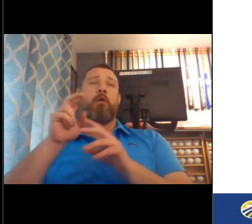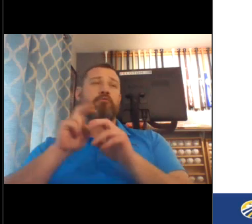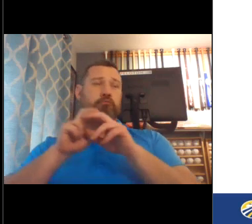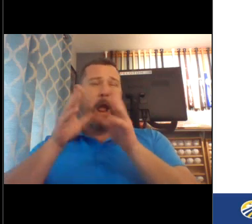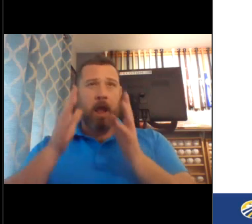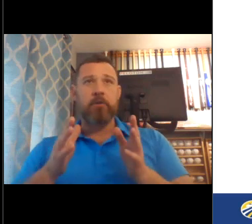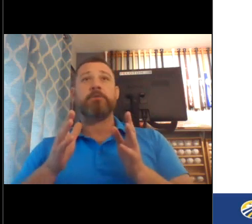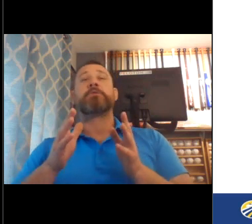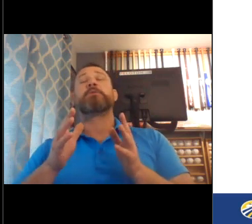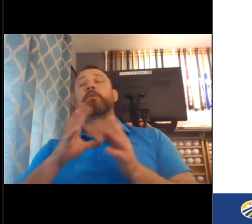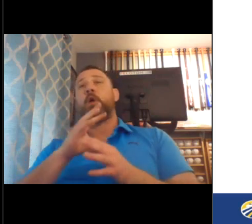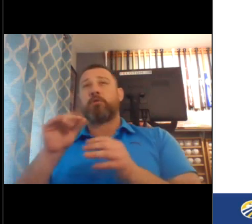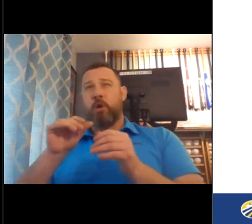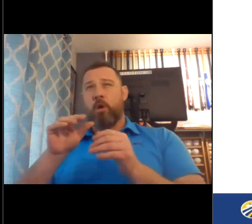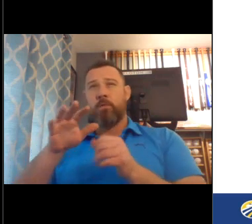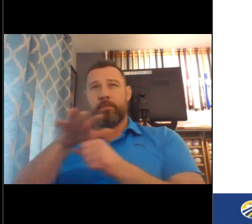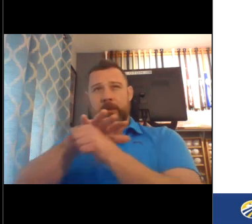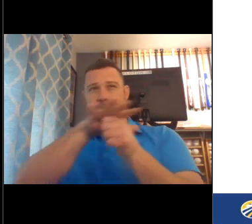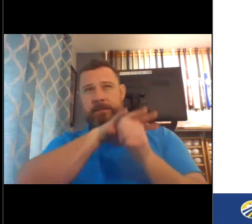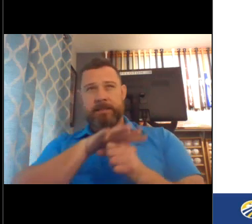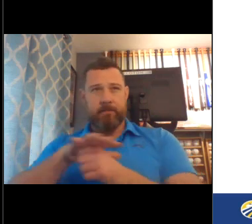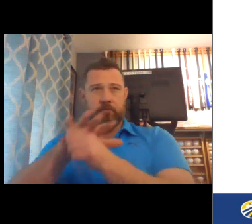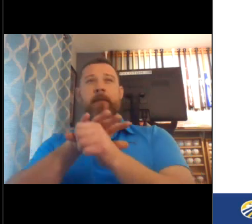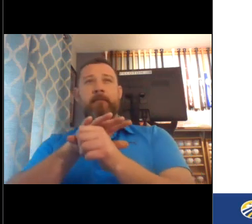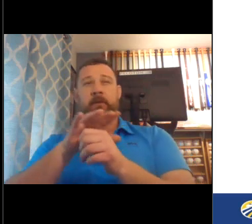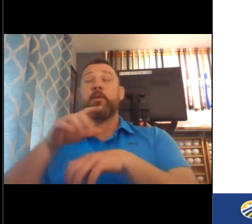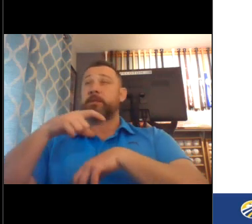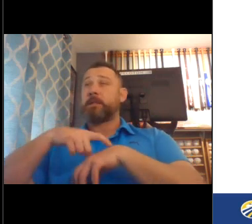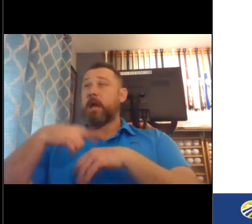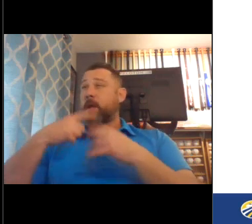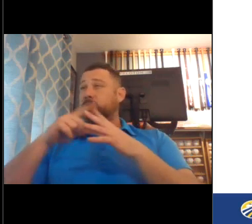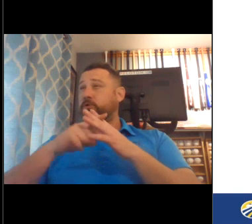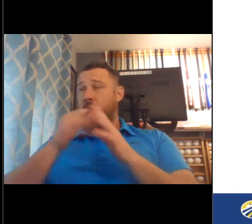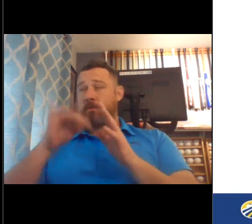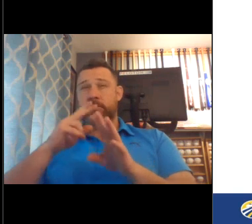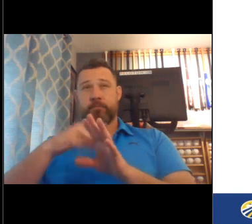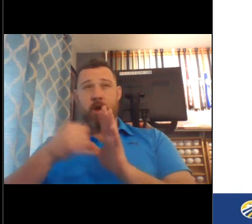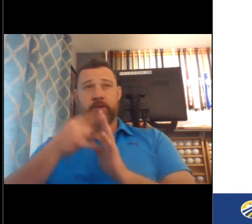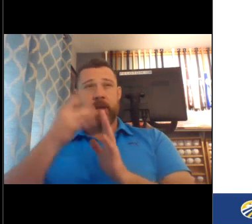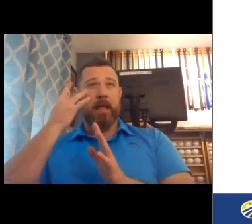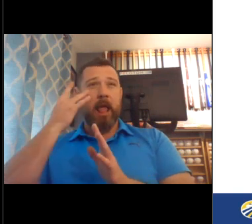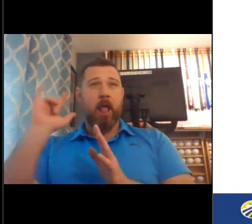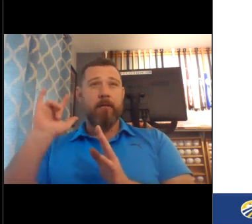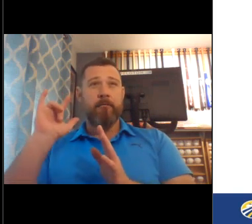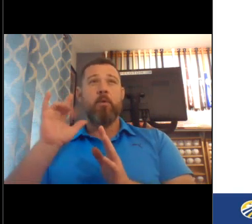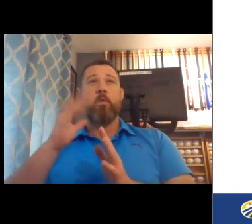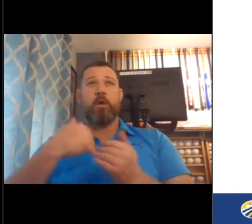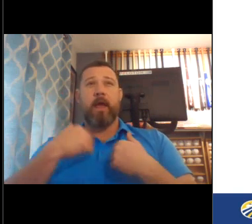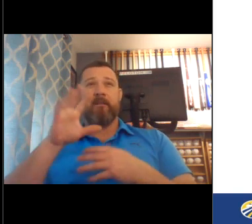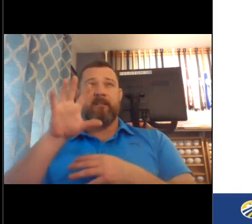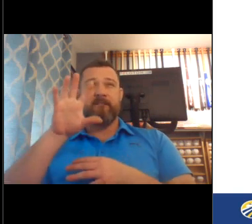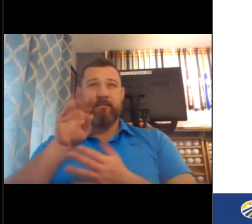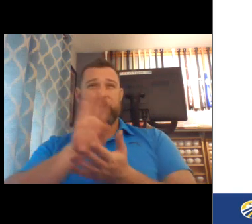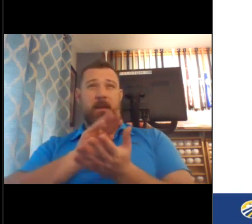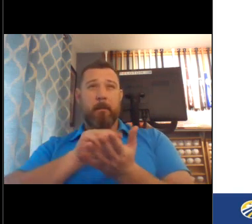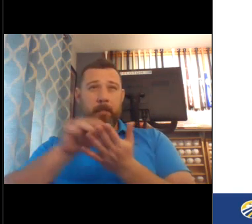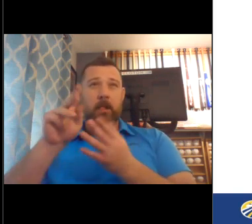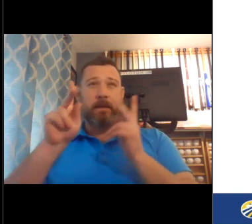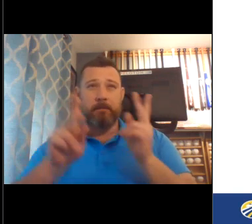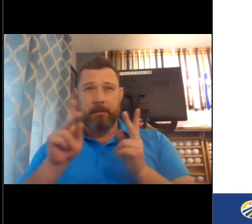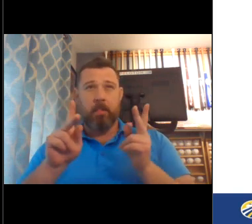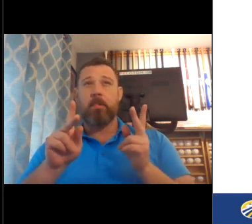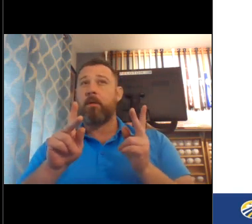demographic point about California, there was a time, certainly when I started on this project, that California was going to have 50 million people by 2040. We are